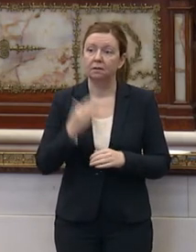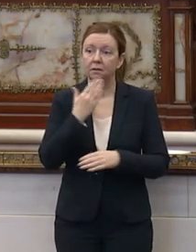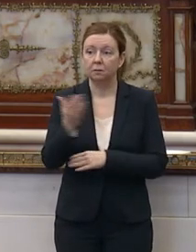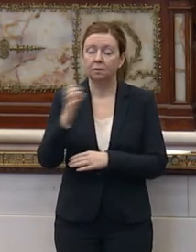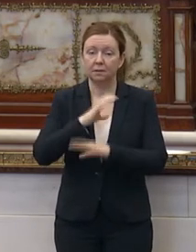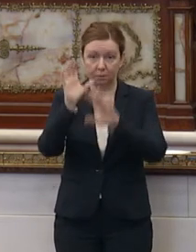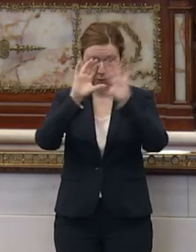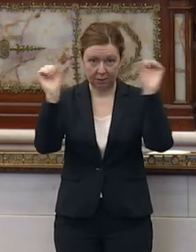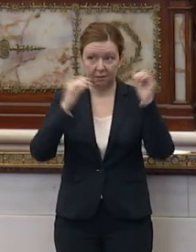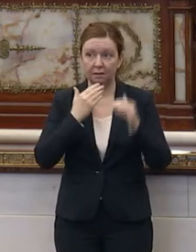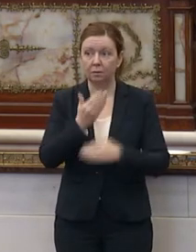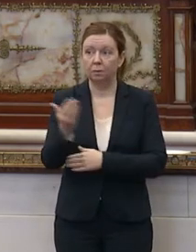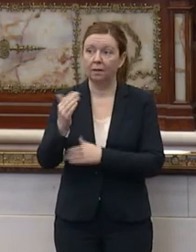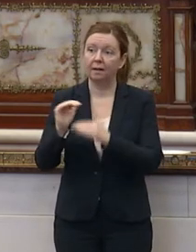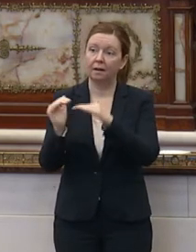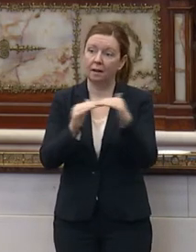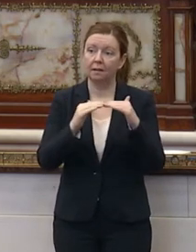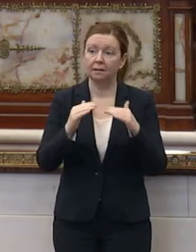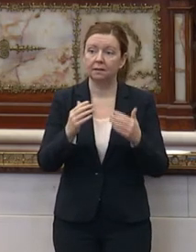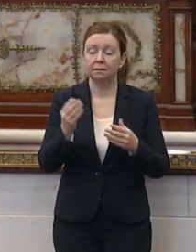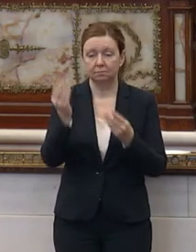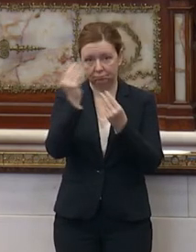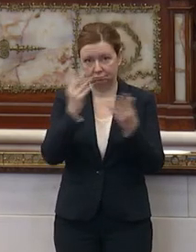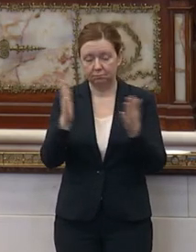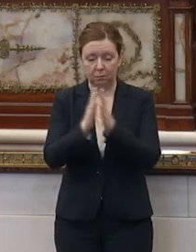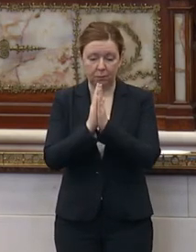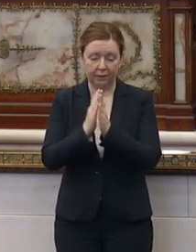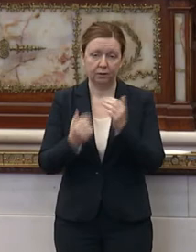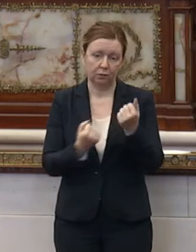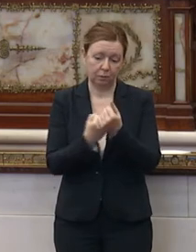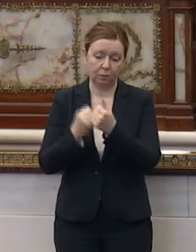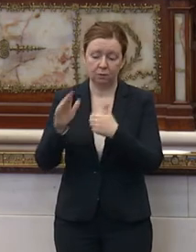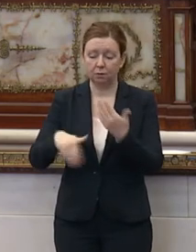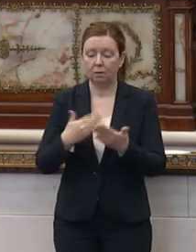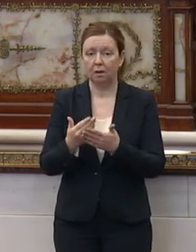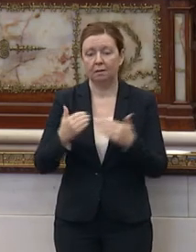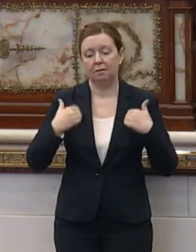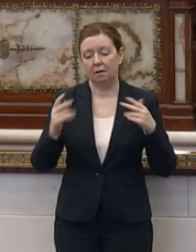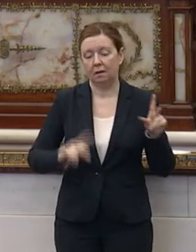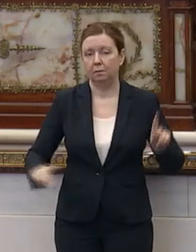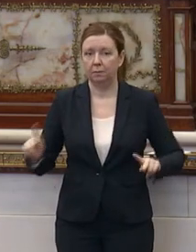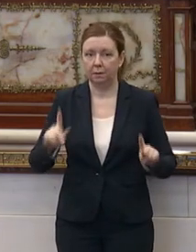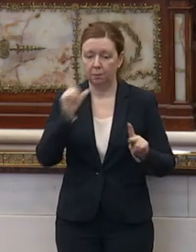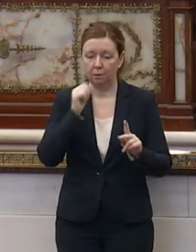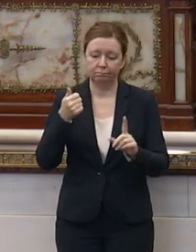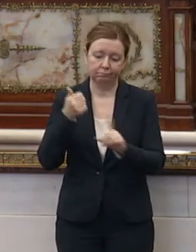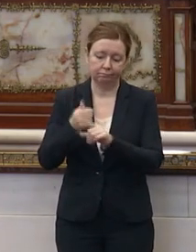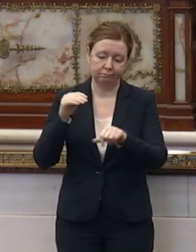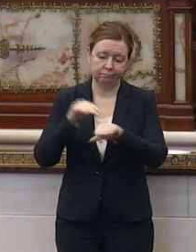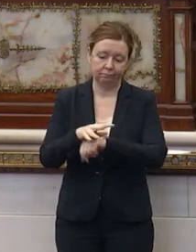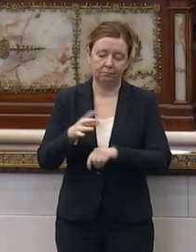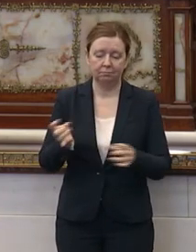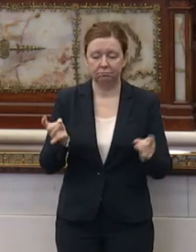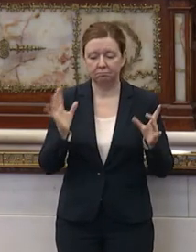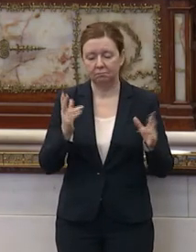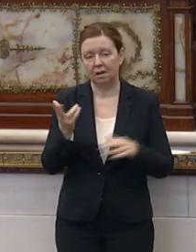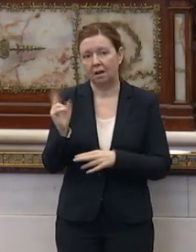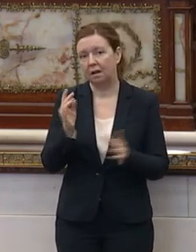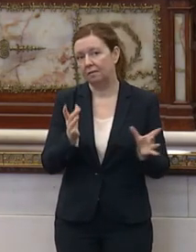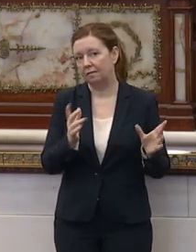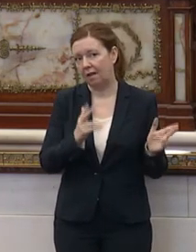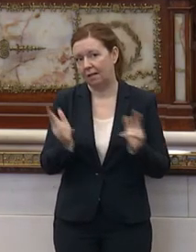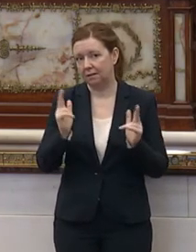morning, Council President. Good morning, colleagues. Sending out prayers and support to all of the young people who have been impacted by senseless gun